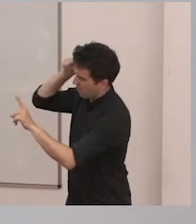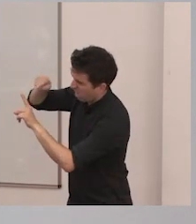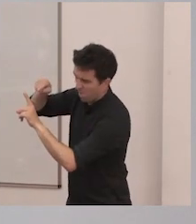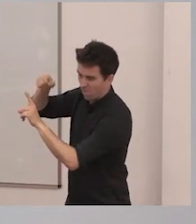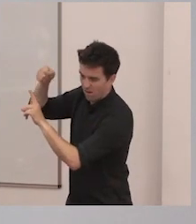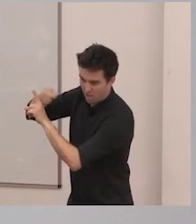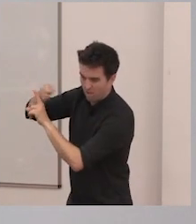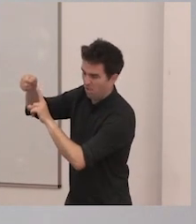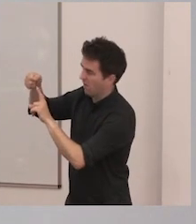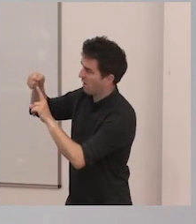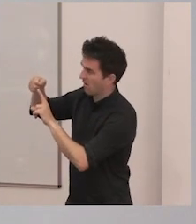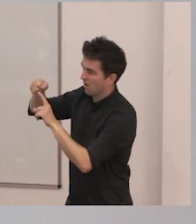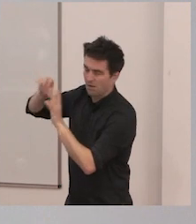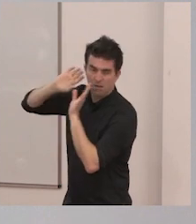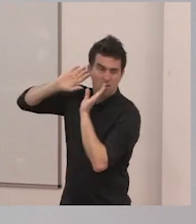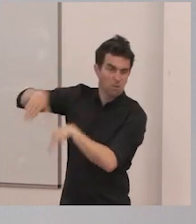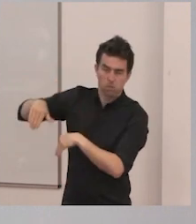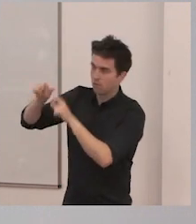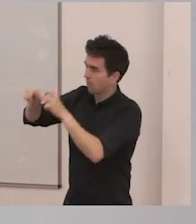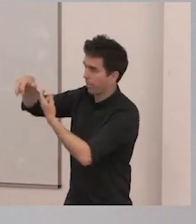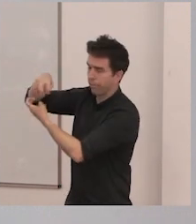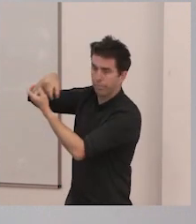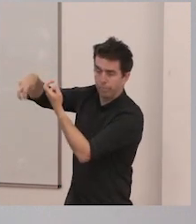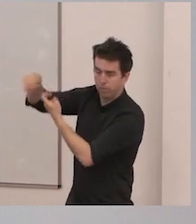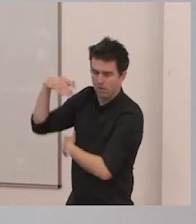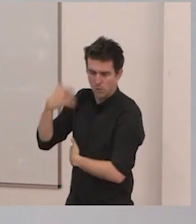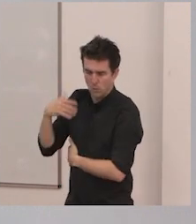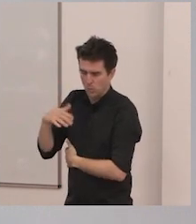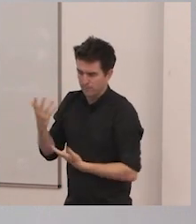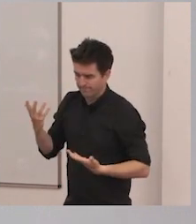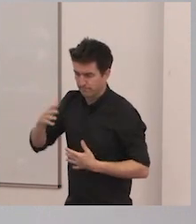within smaller residential settings and group homes.